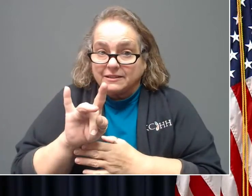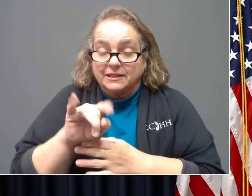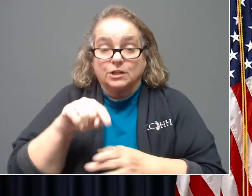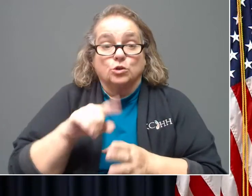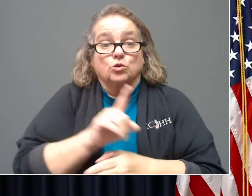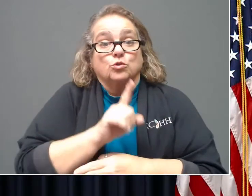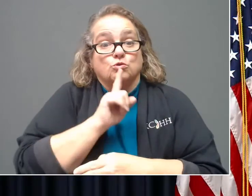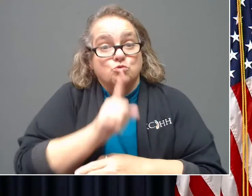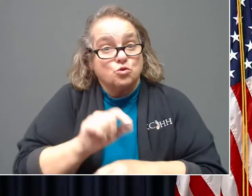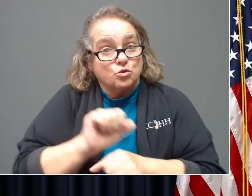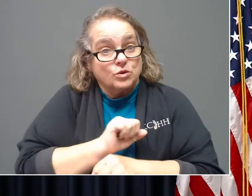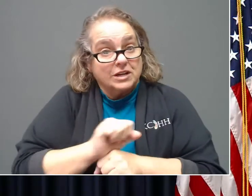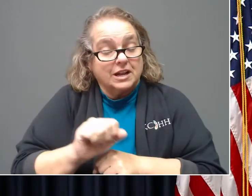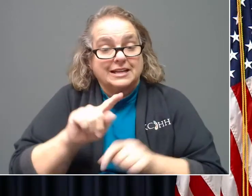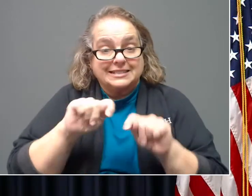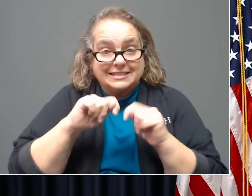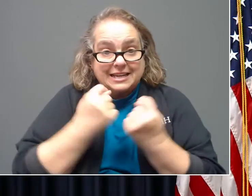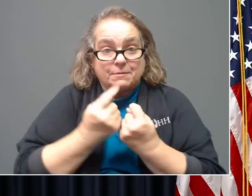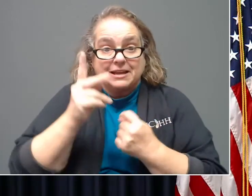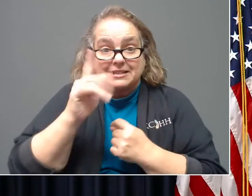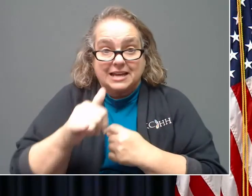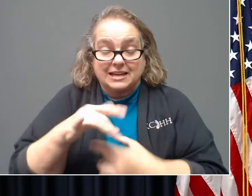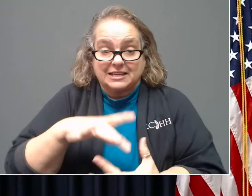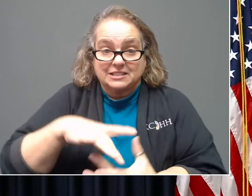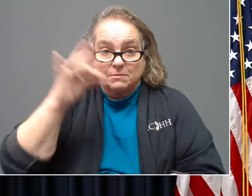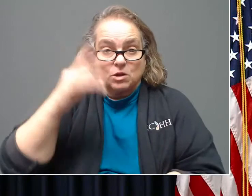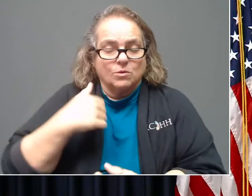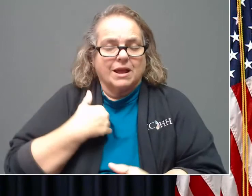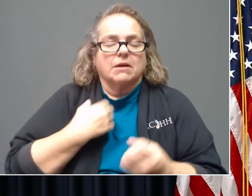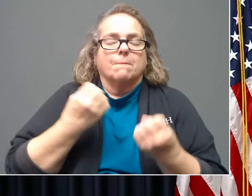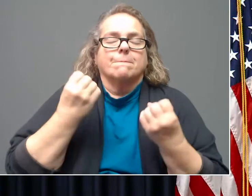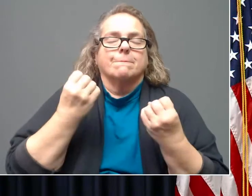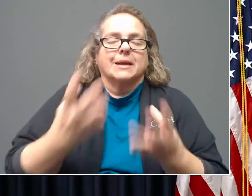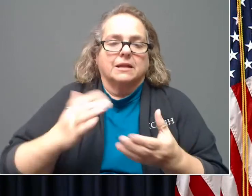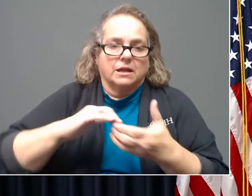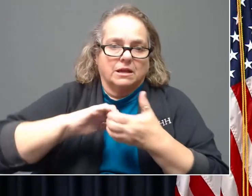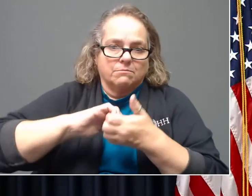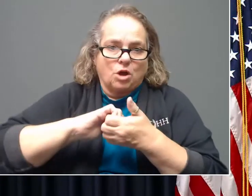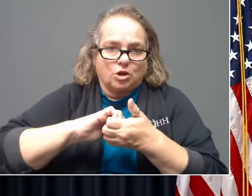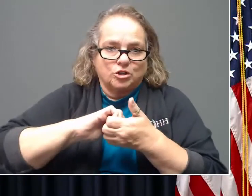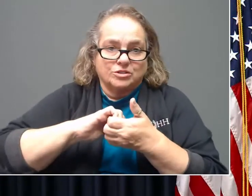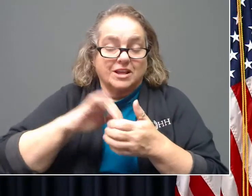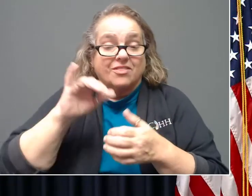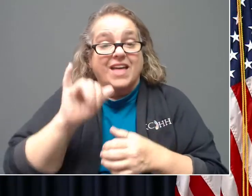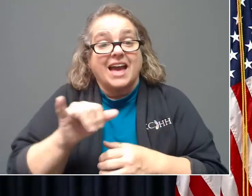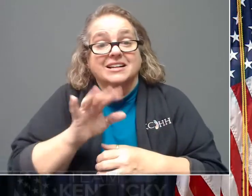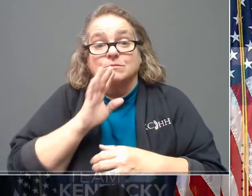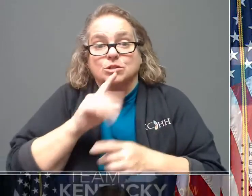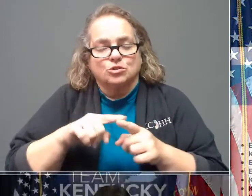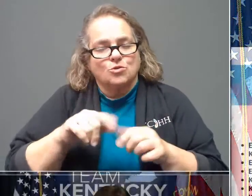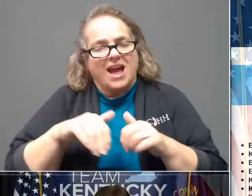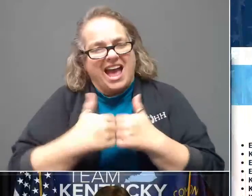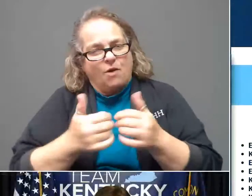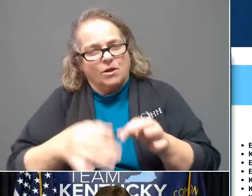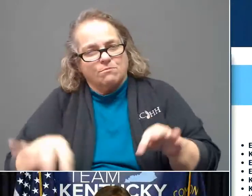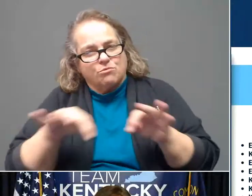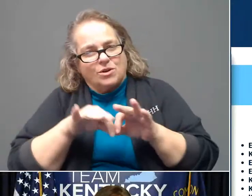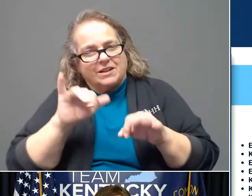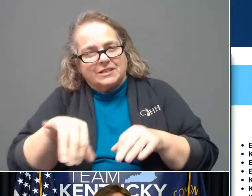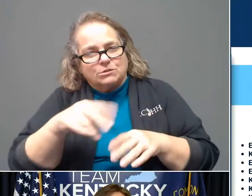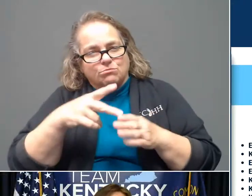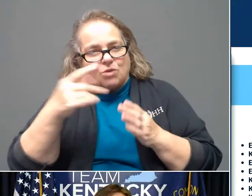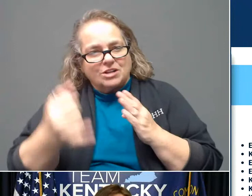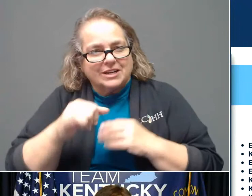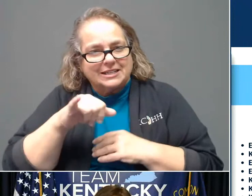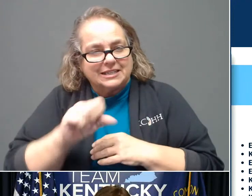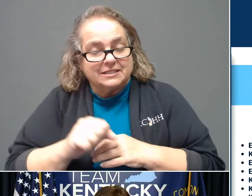we have a large contingency of partners, and that speaks to exactly how important this project is. The